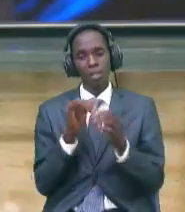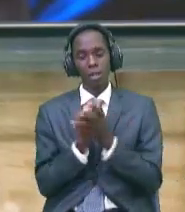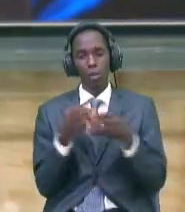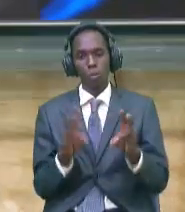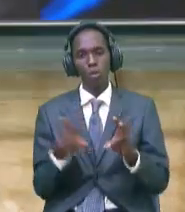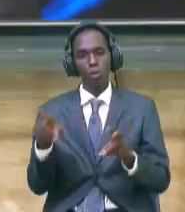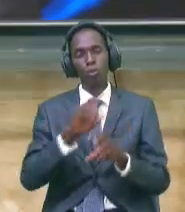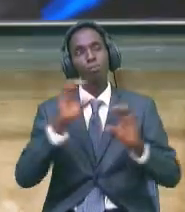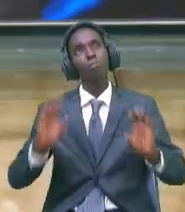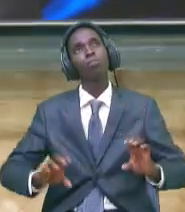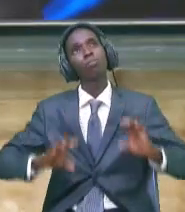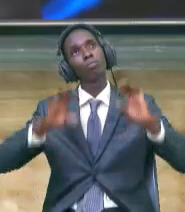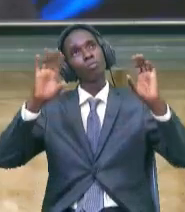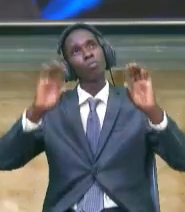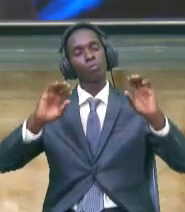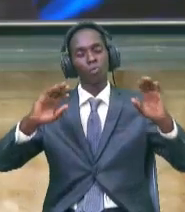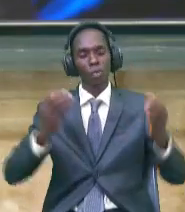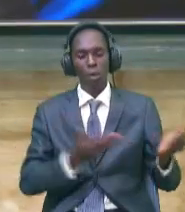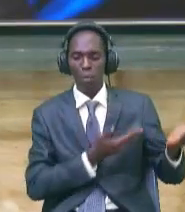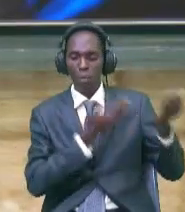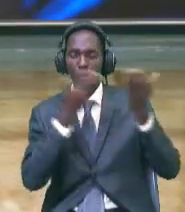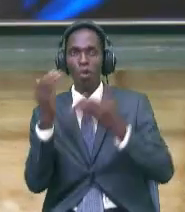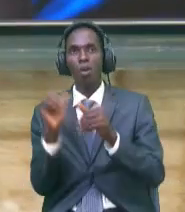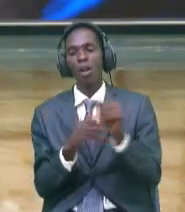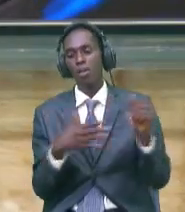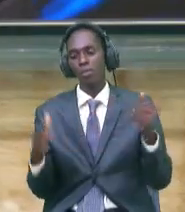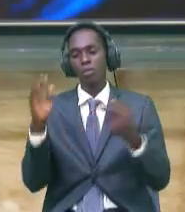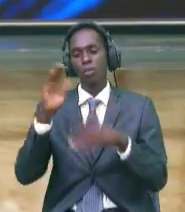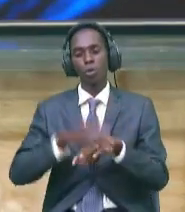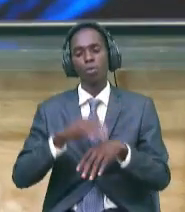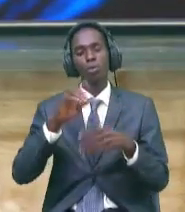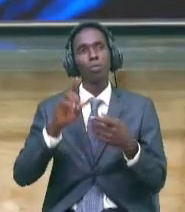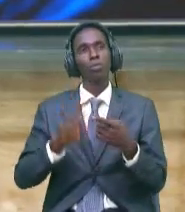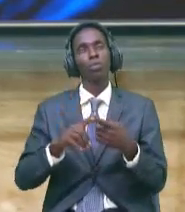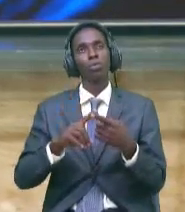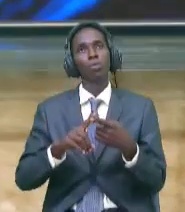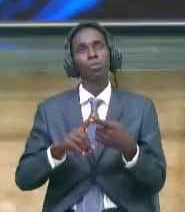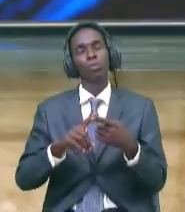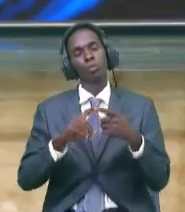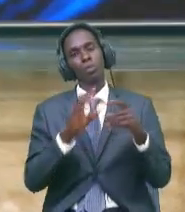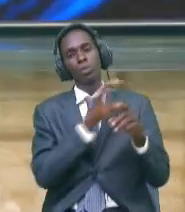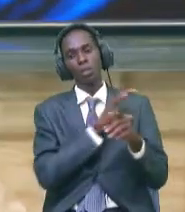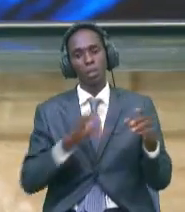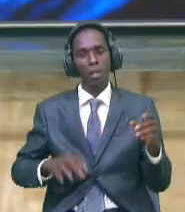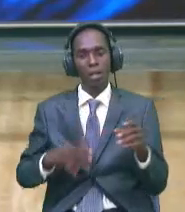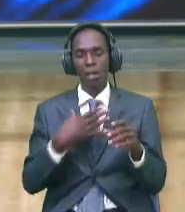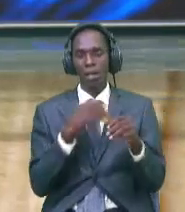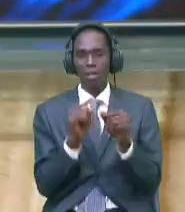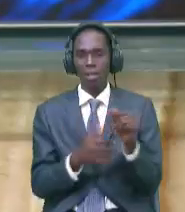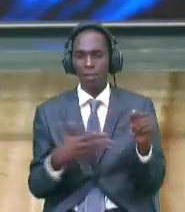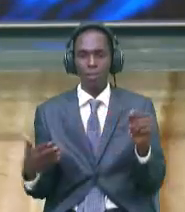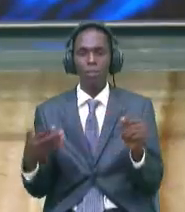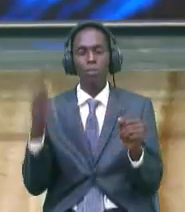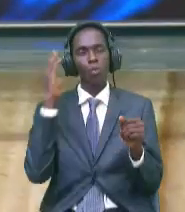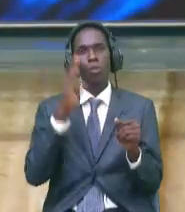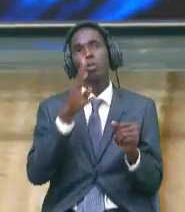lay everything upon the altar, and who you are, what you have, everything will be for the